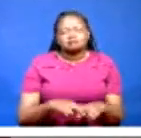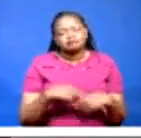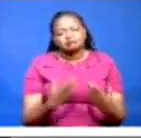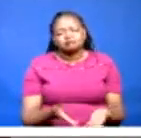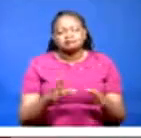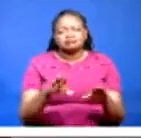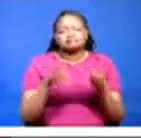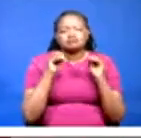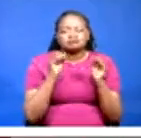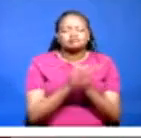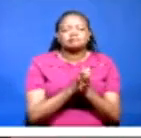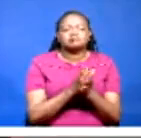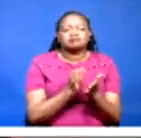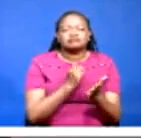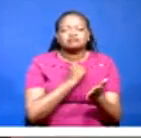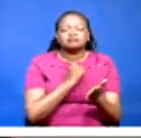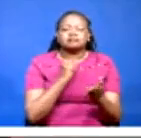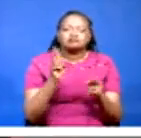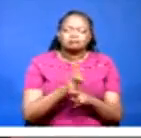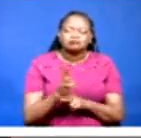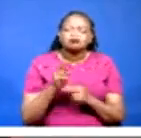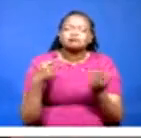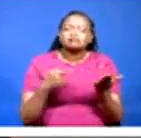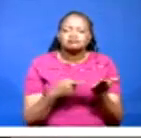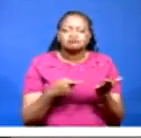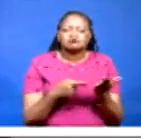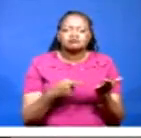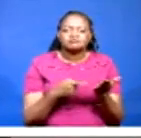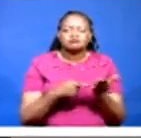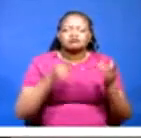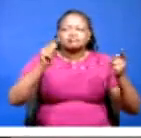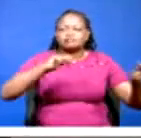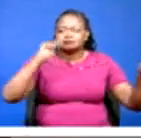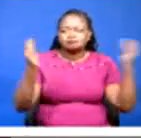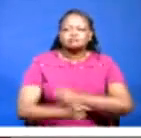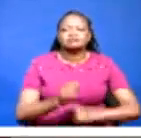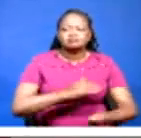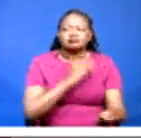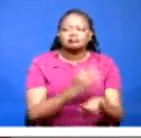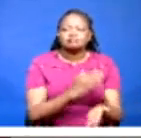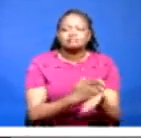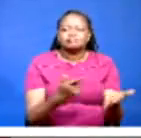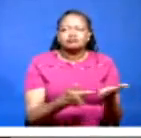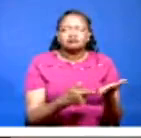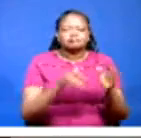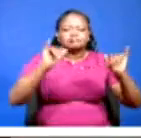and deployment of technology. The transformational power of technology remains